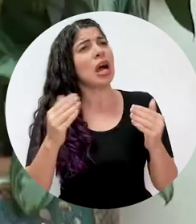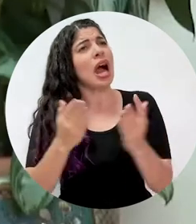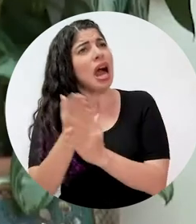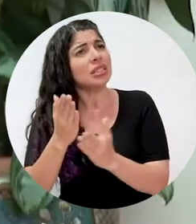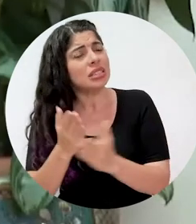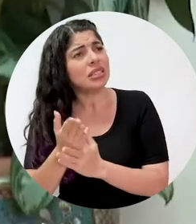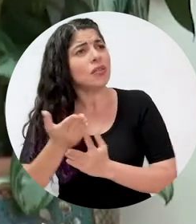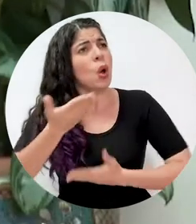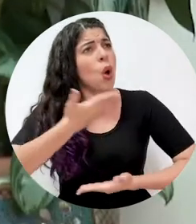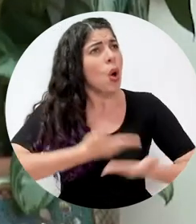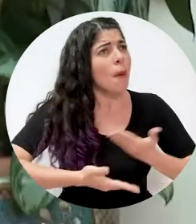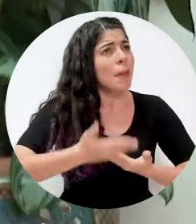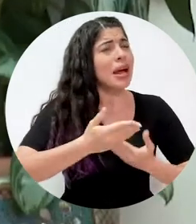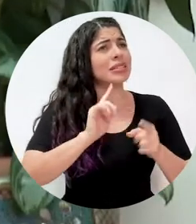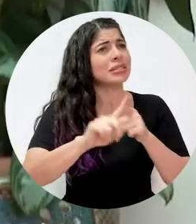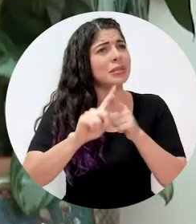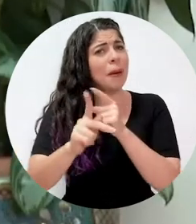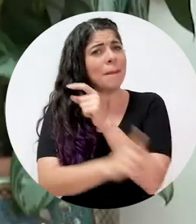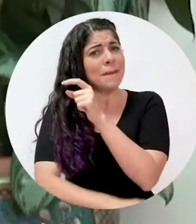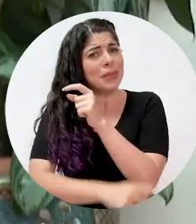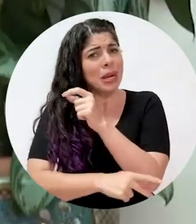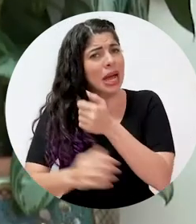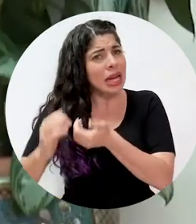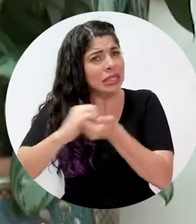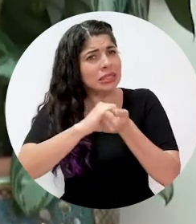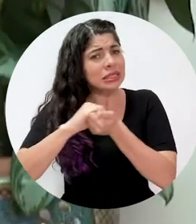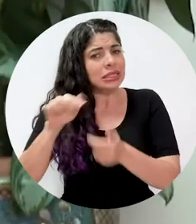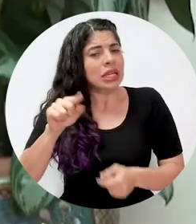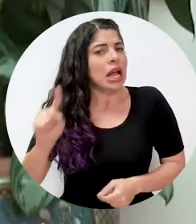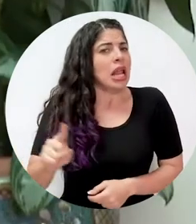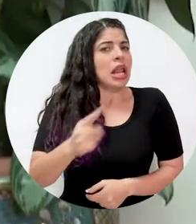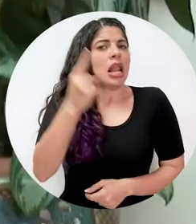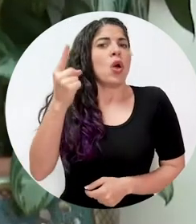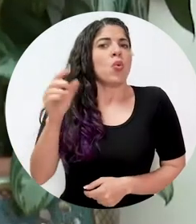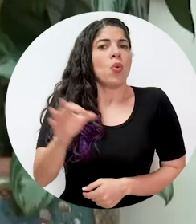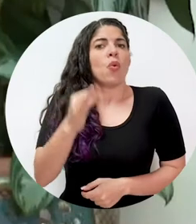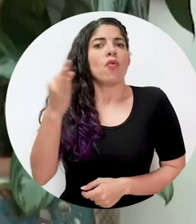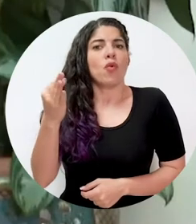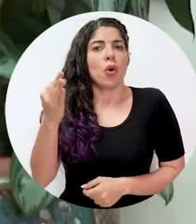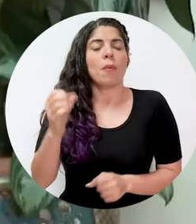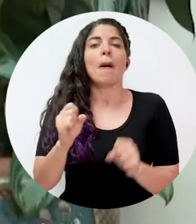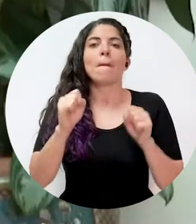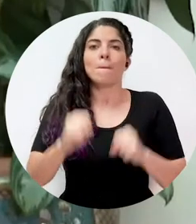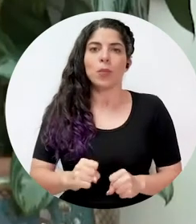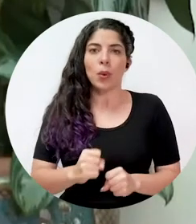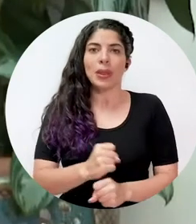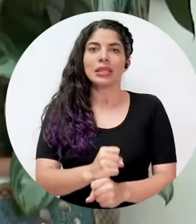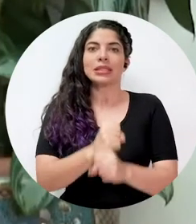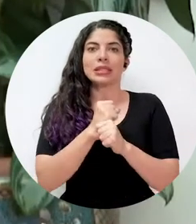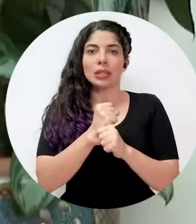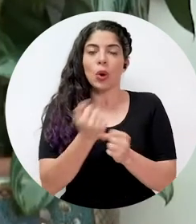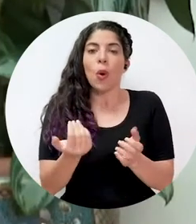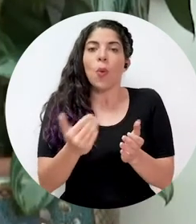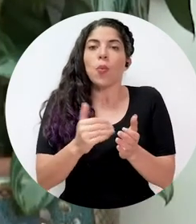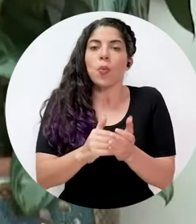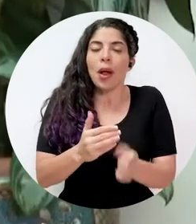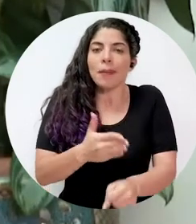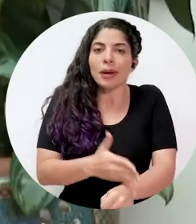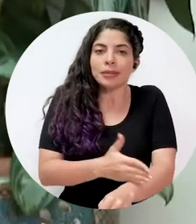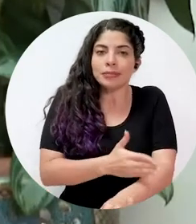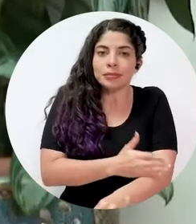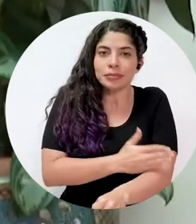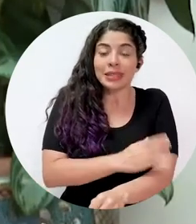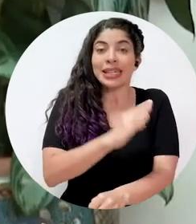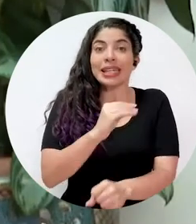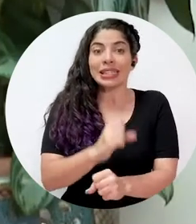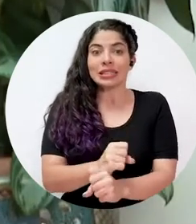equitable cooperation and multilateralism as the only means we can assure the reconstruction and